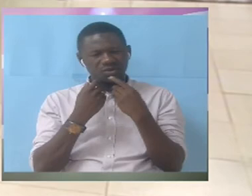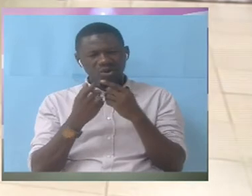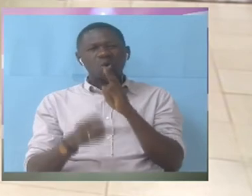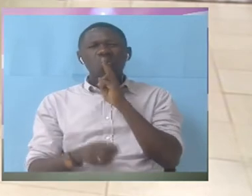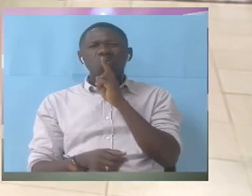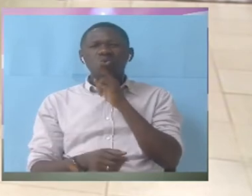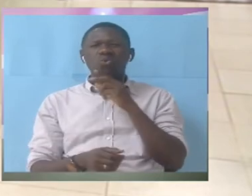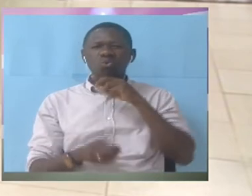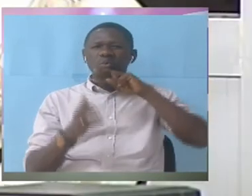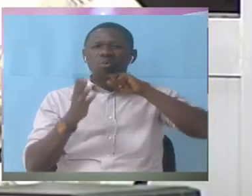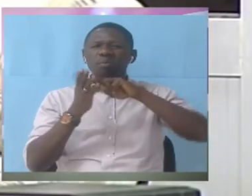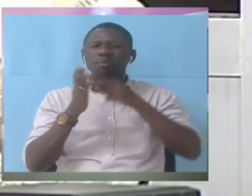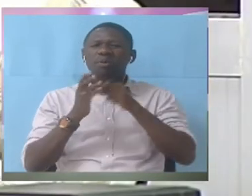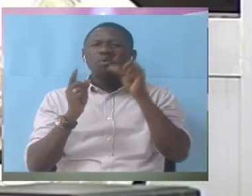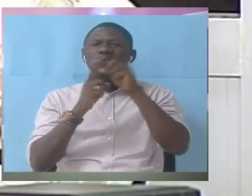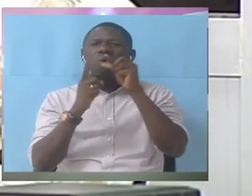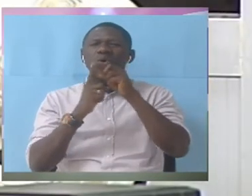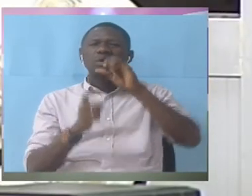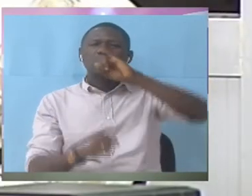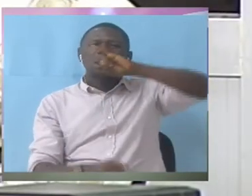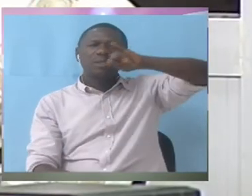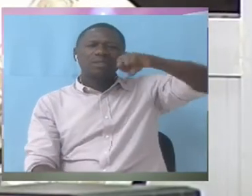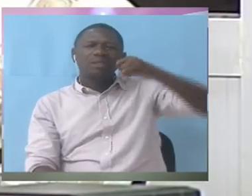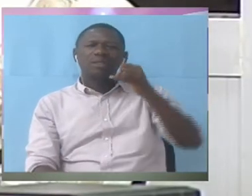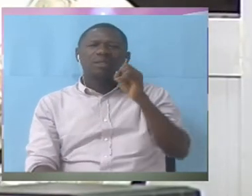won ñi nekkon ci junta bi